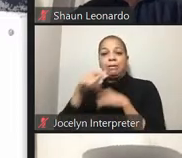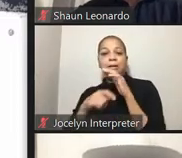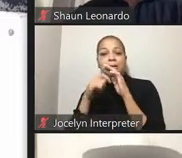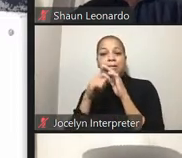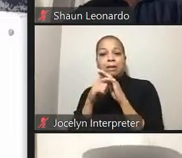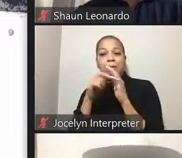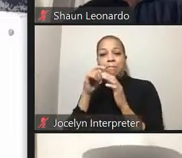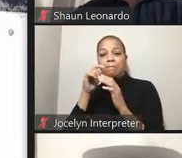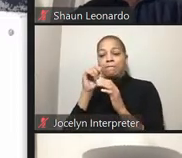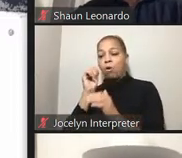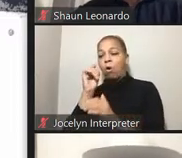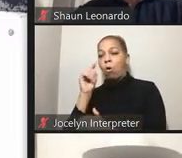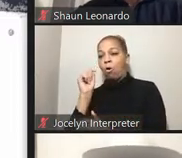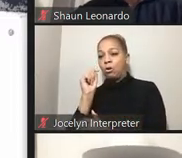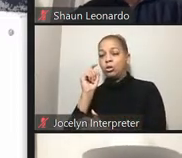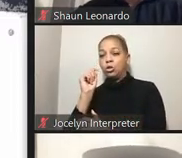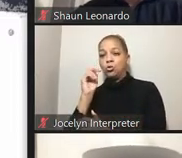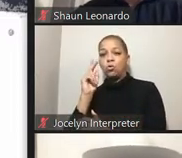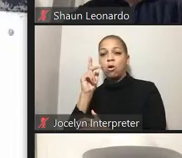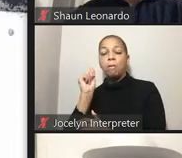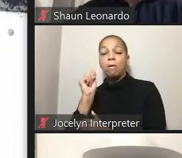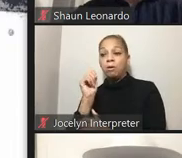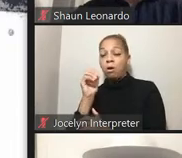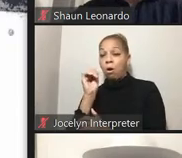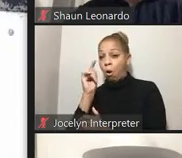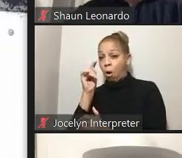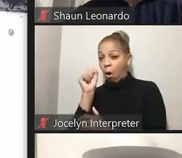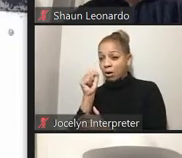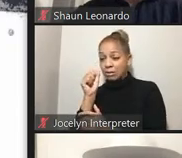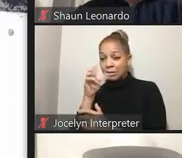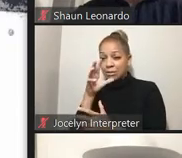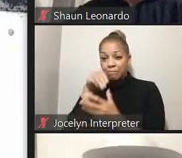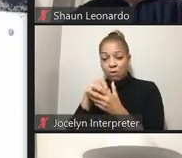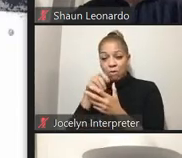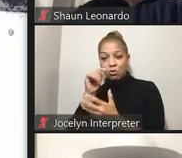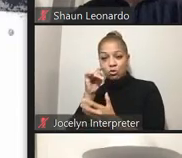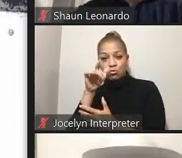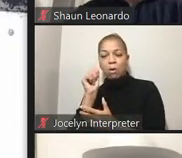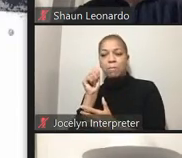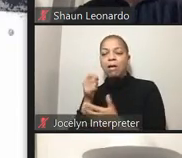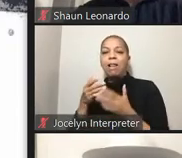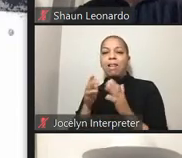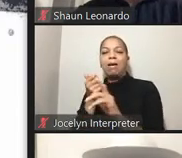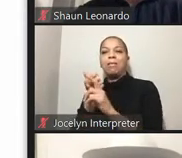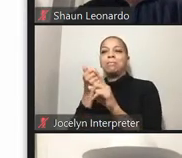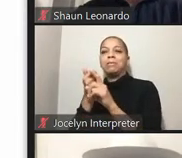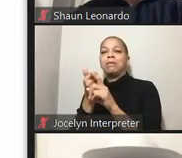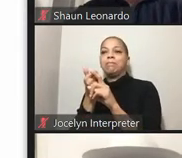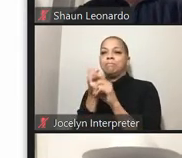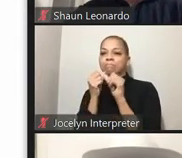Artists who engage with cultural trauma allow themselves to become survivors by proxy.